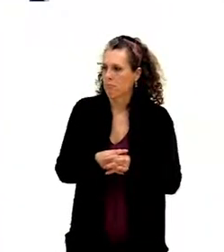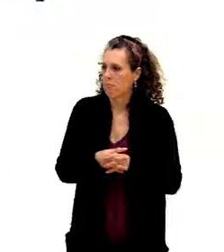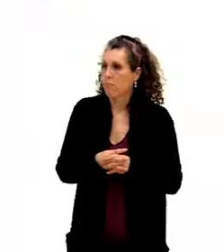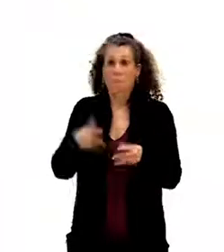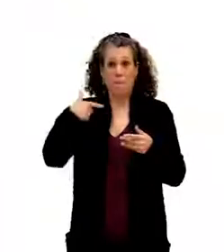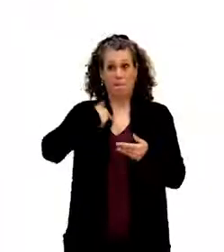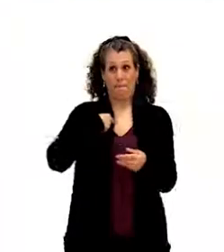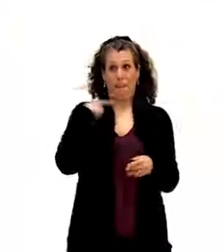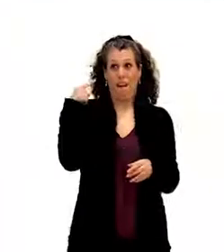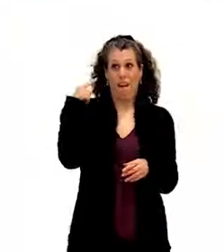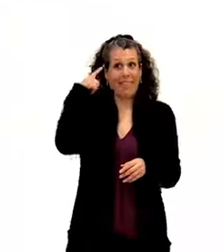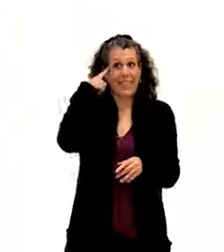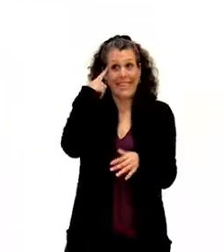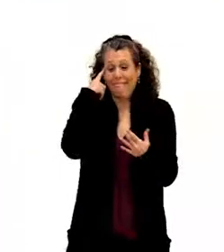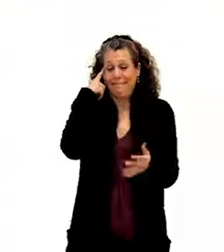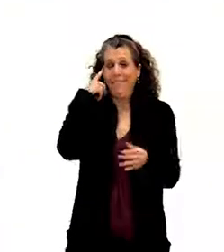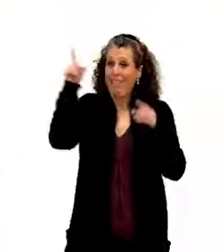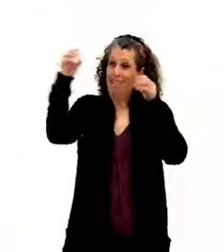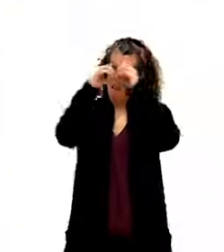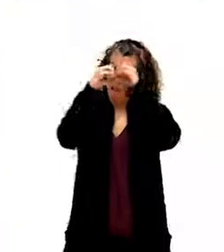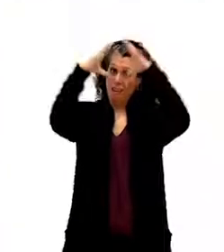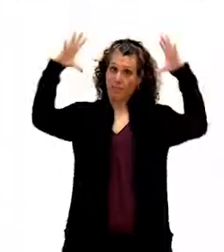I believe that the concept of